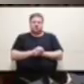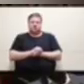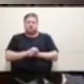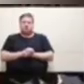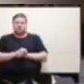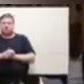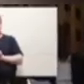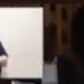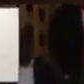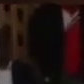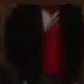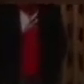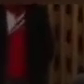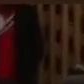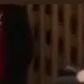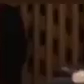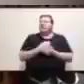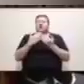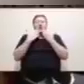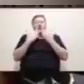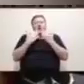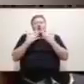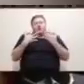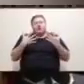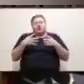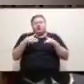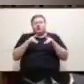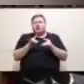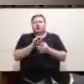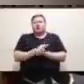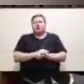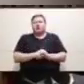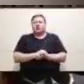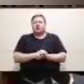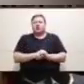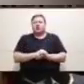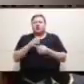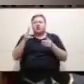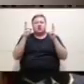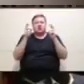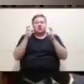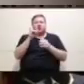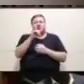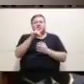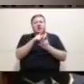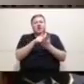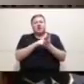No, thank you very much, Chair. The issue of illegal